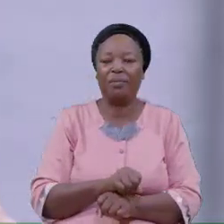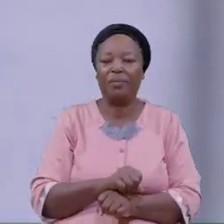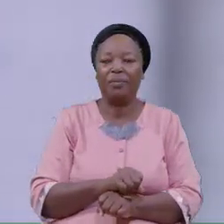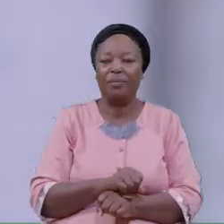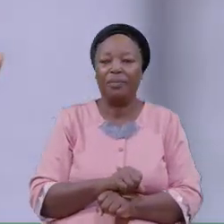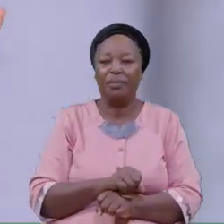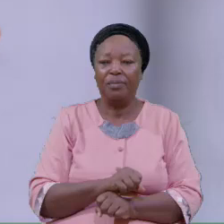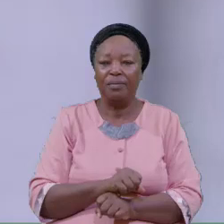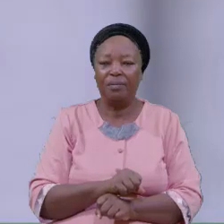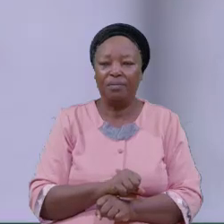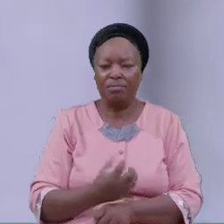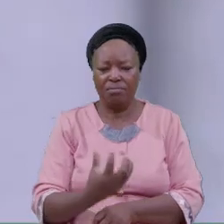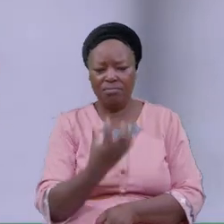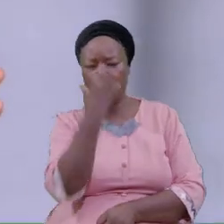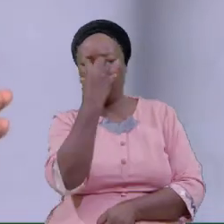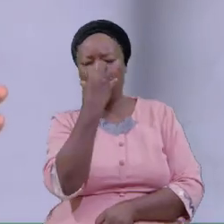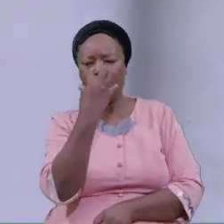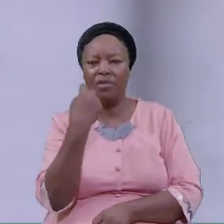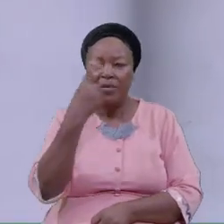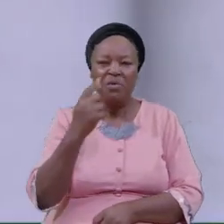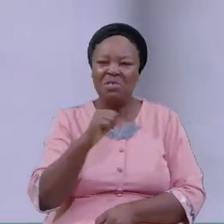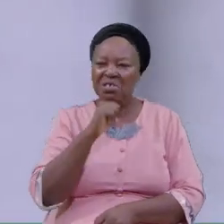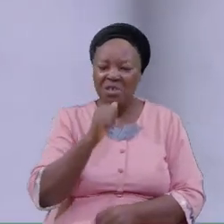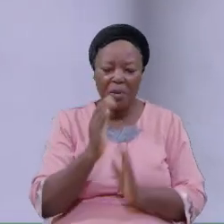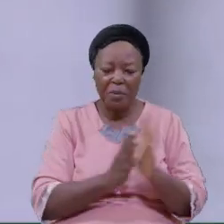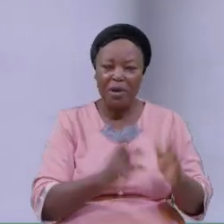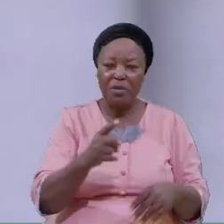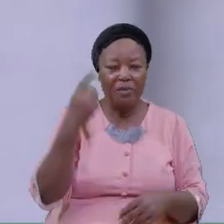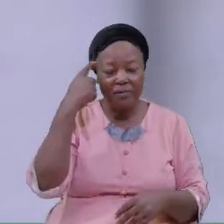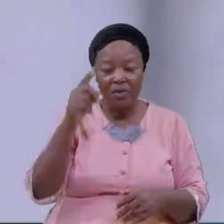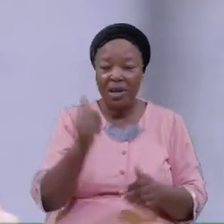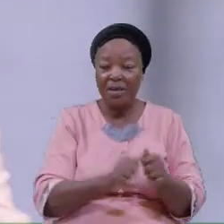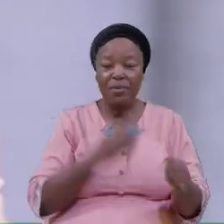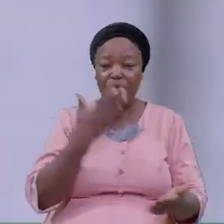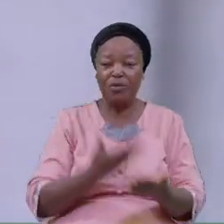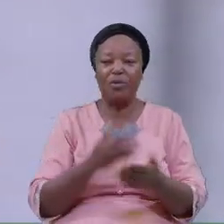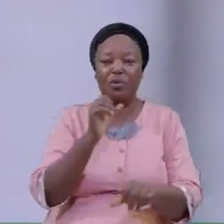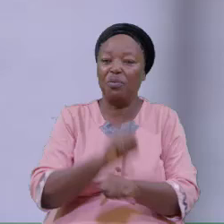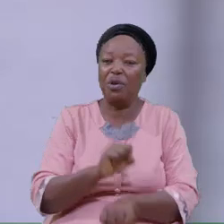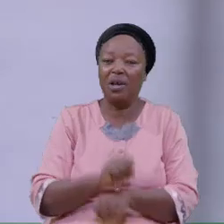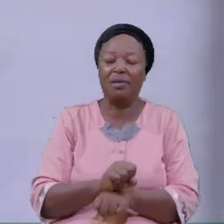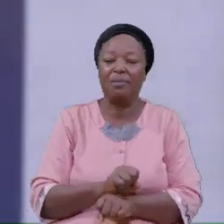Frowning face will not prepare you for every good work.